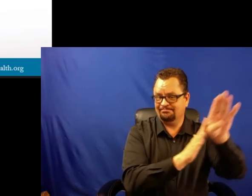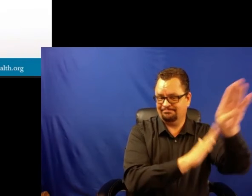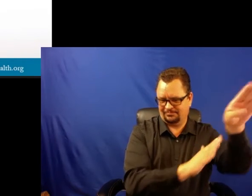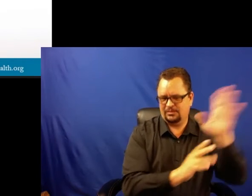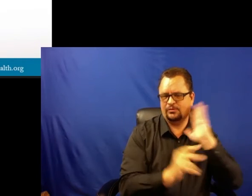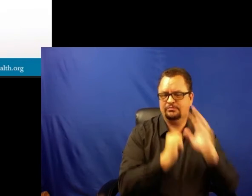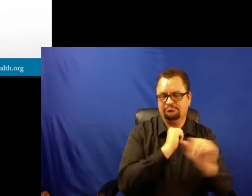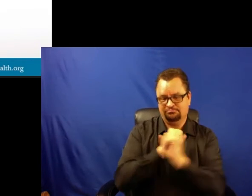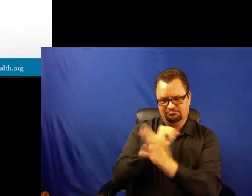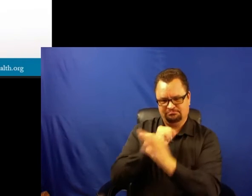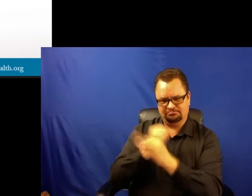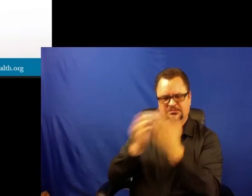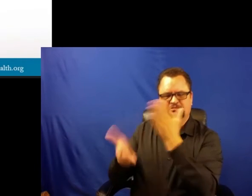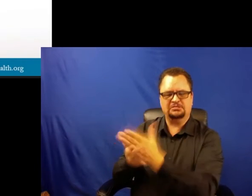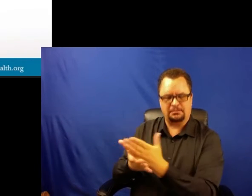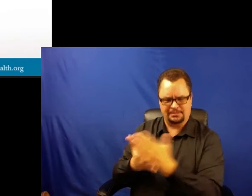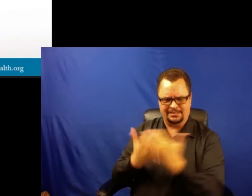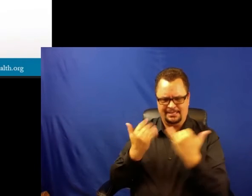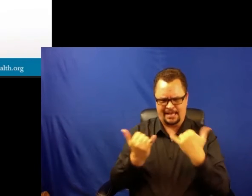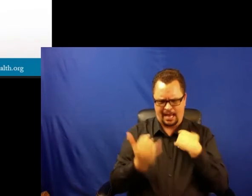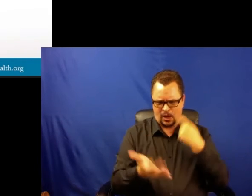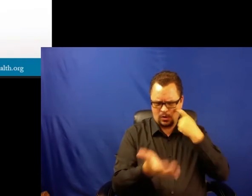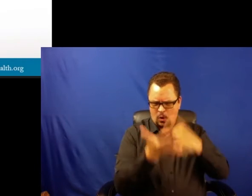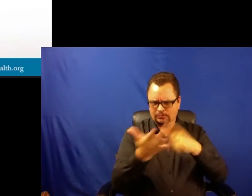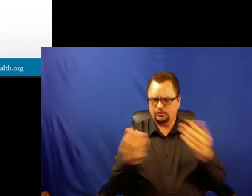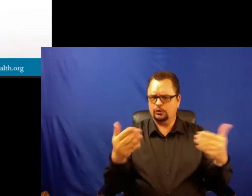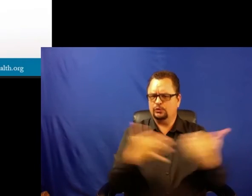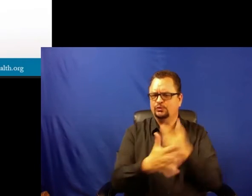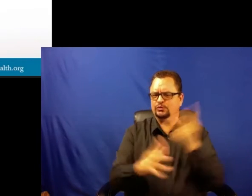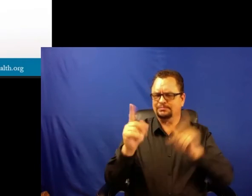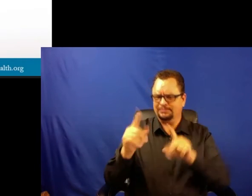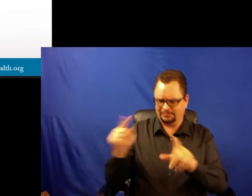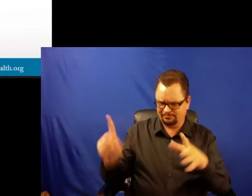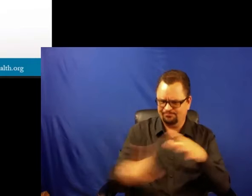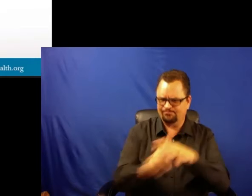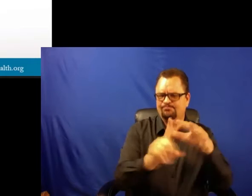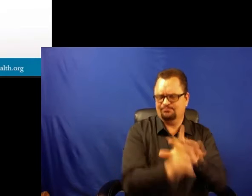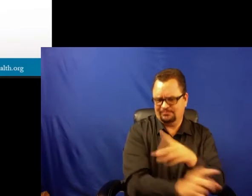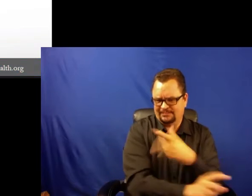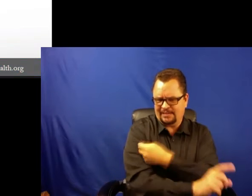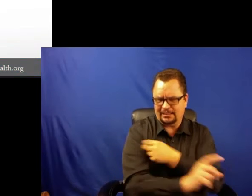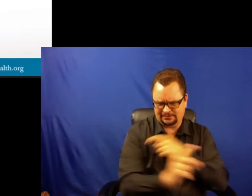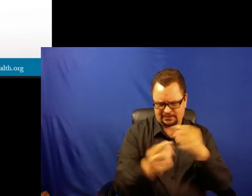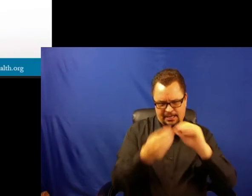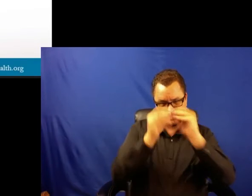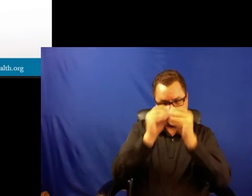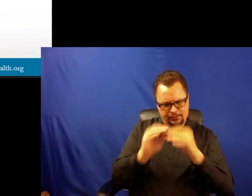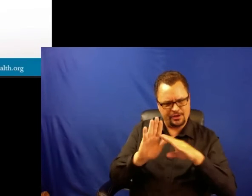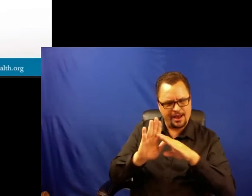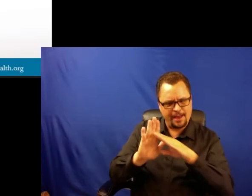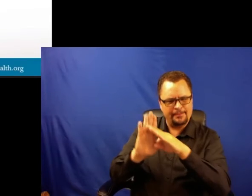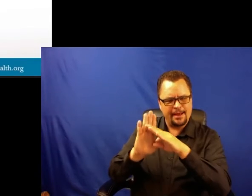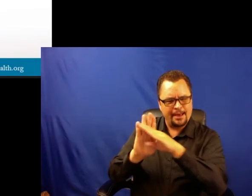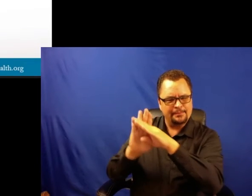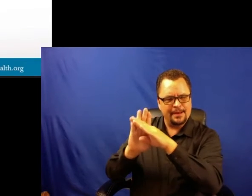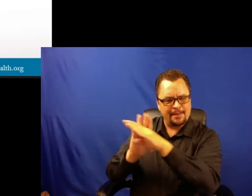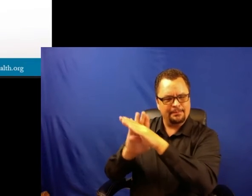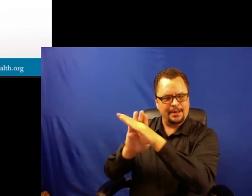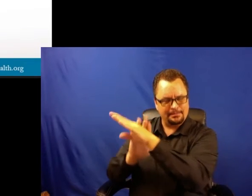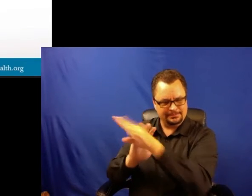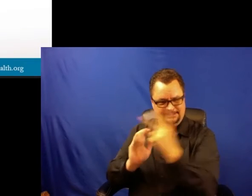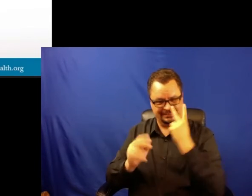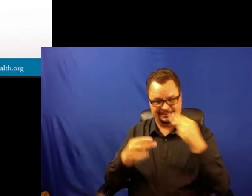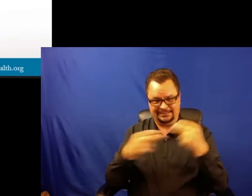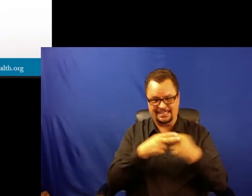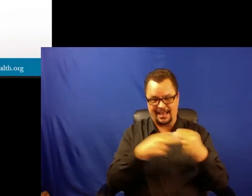vaccinated. Next slide, please. This is a graph that we're showing on the screen now. It just describes the